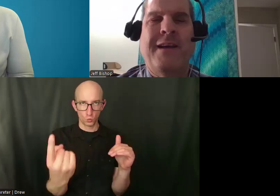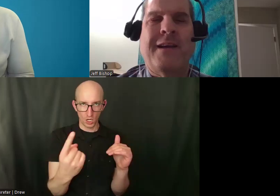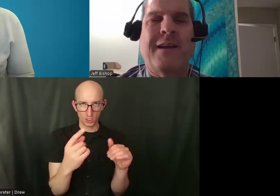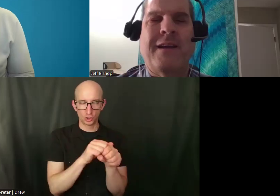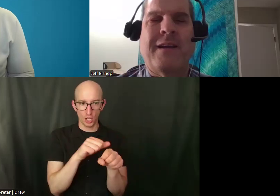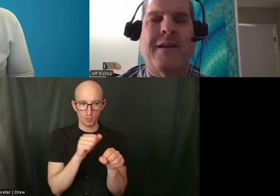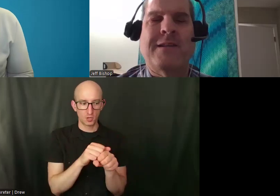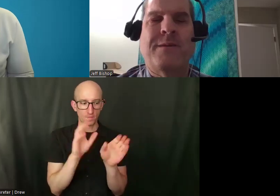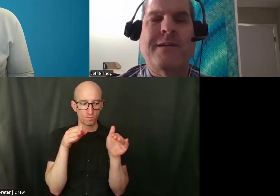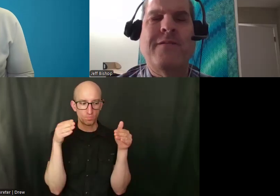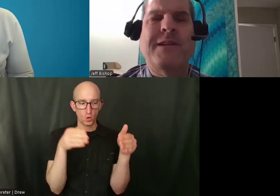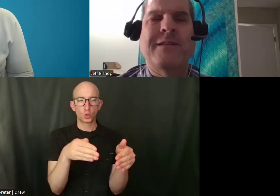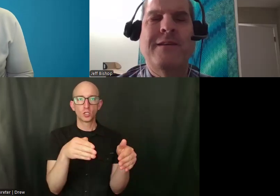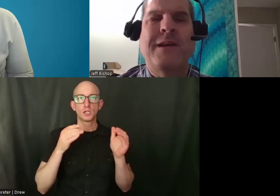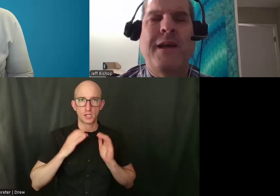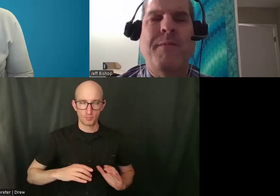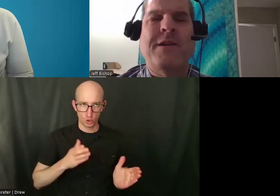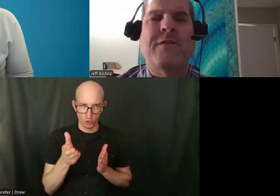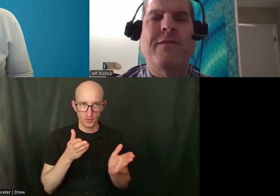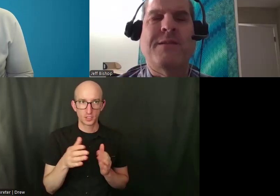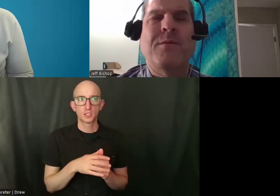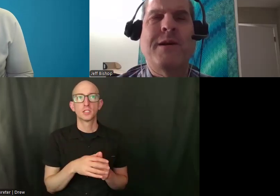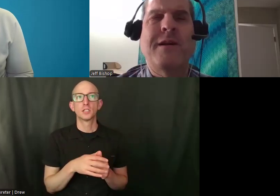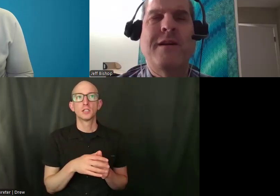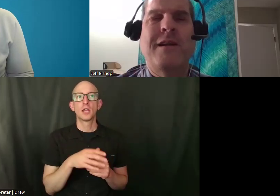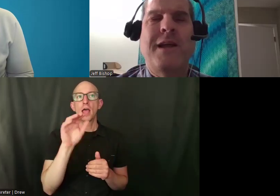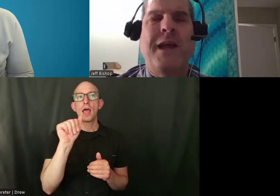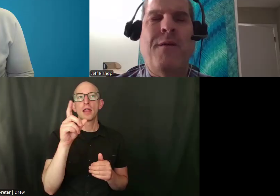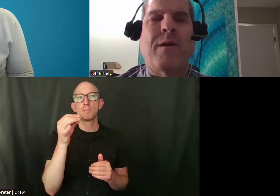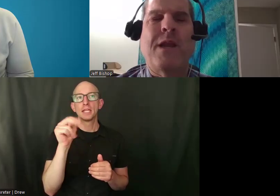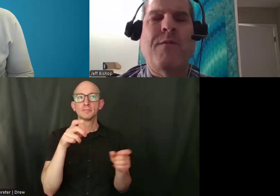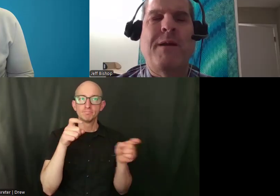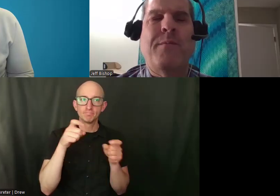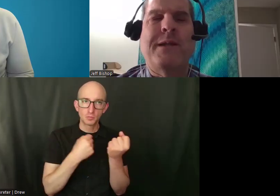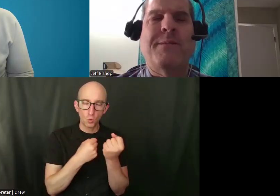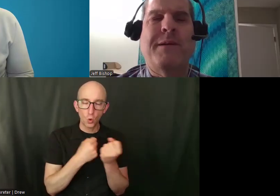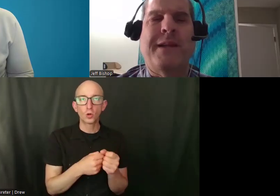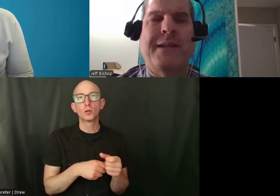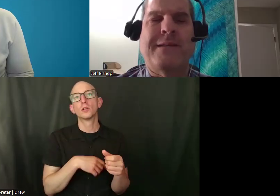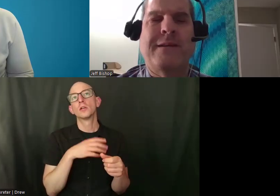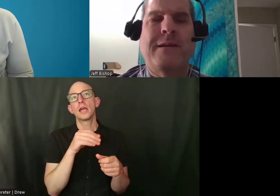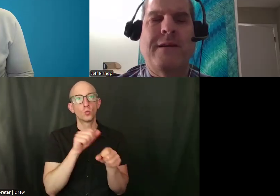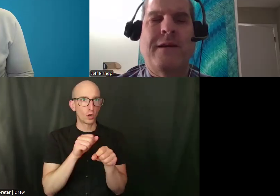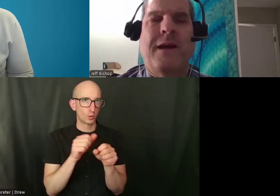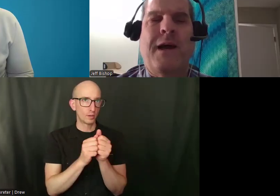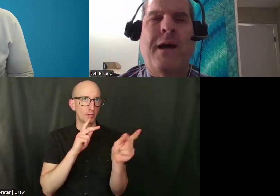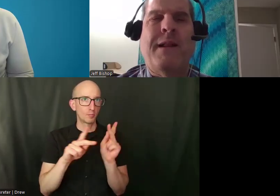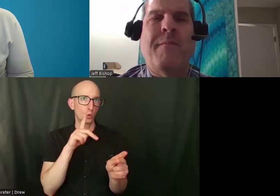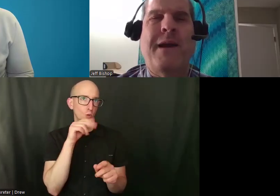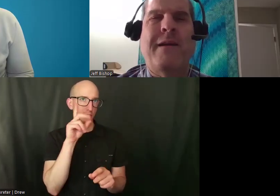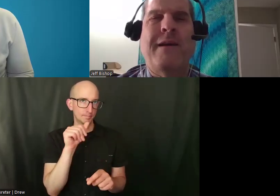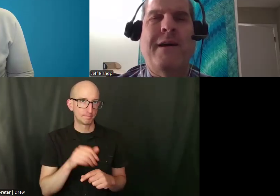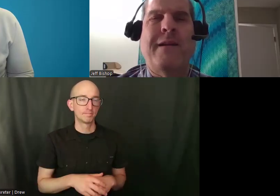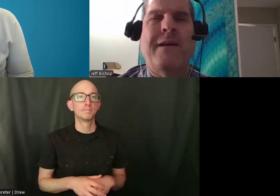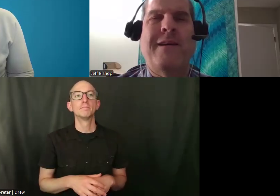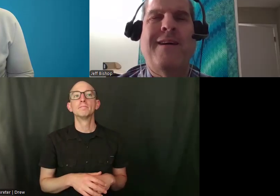on customer service, administrative support, and working with people with disabilities. Highlight